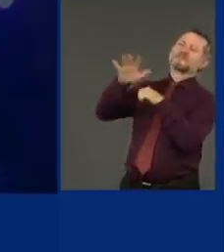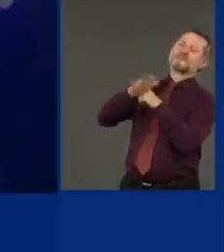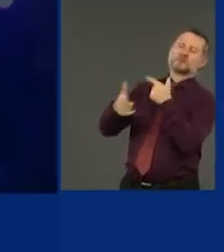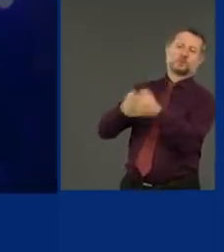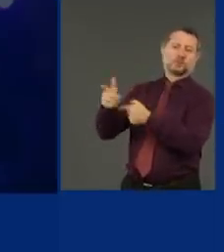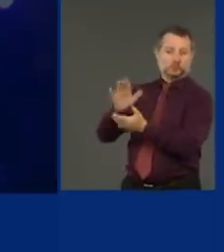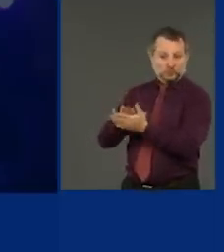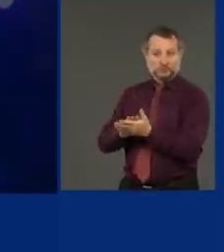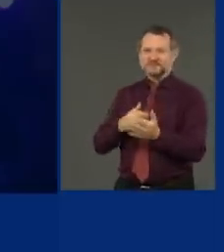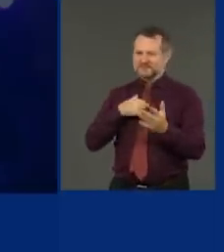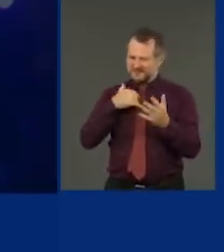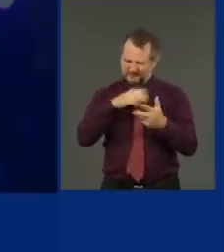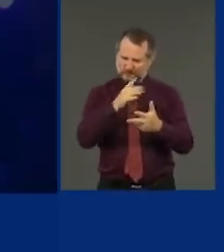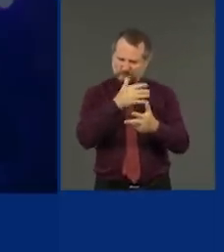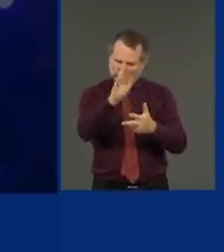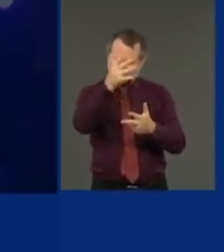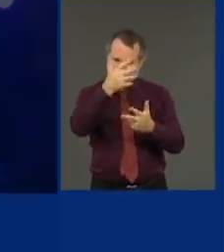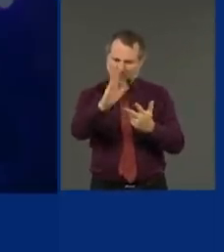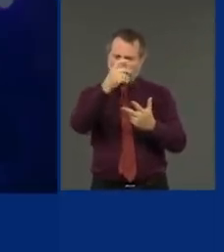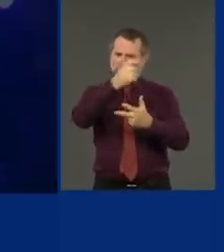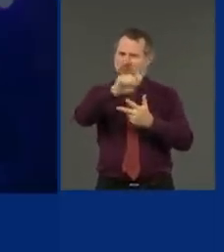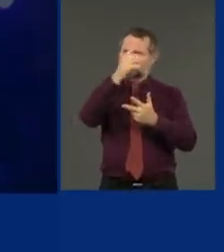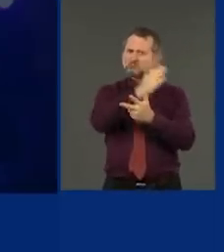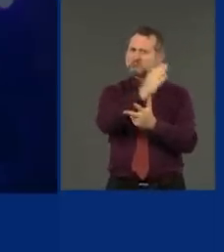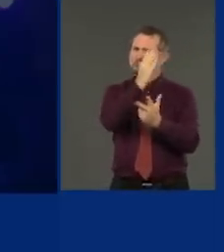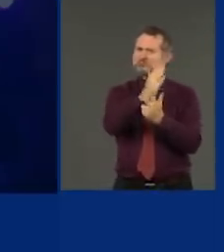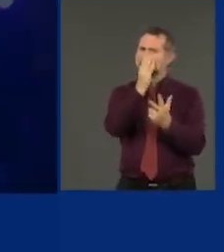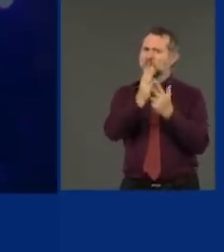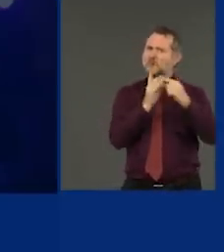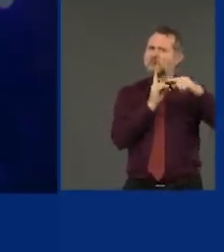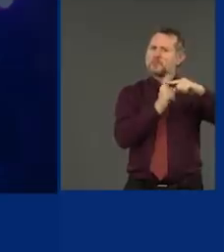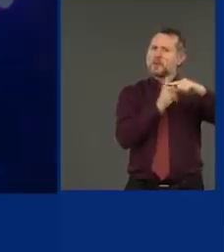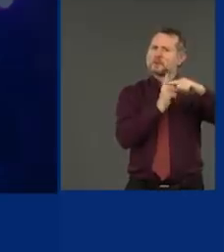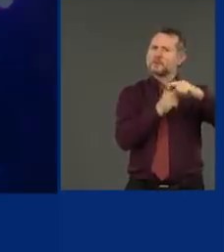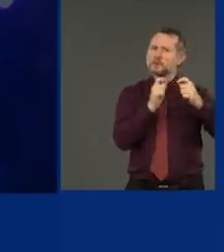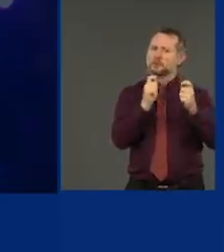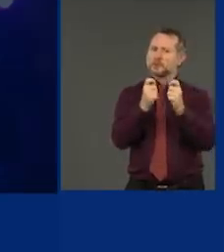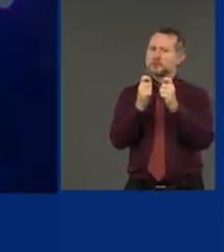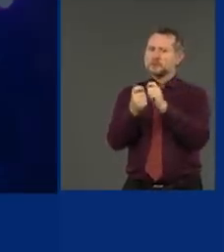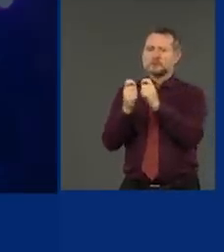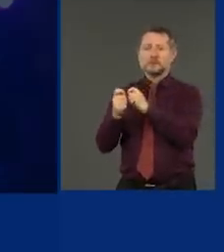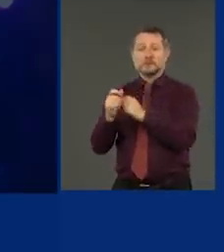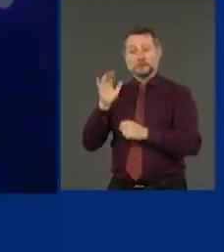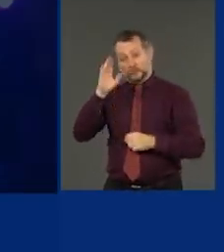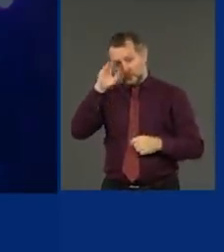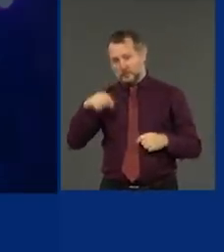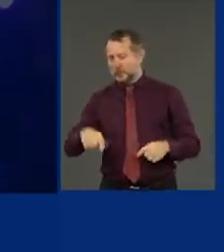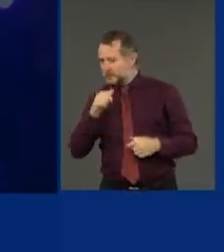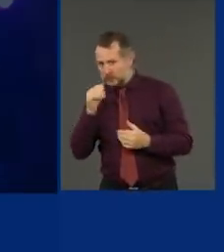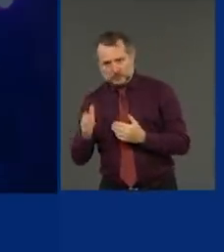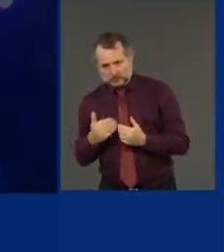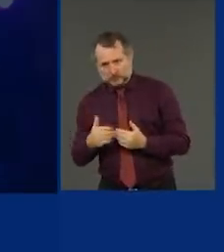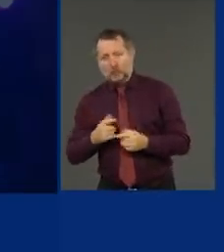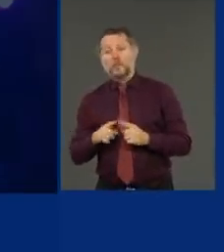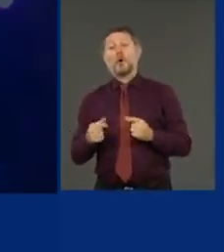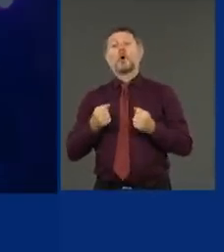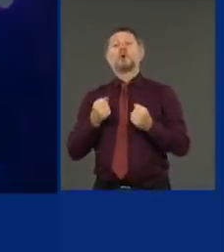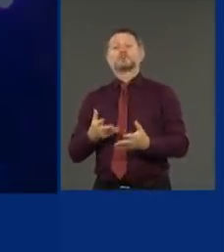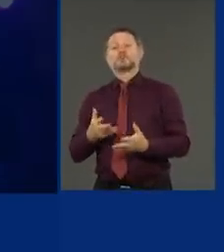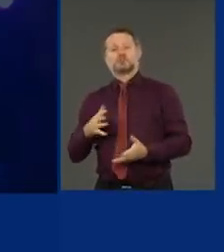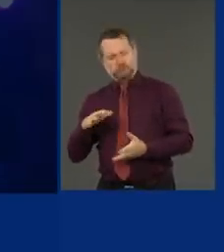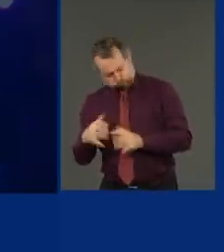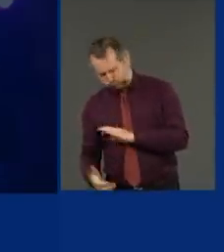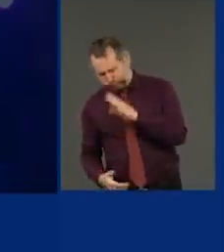moments for positive change. They're hard, they're disruptive, but there is no change